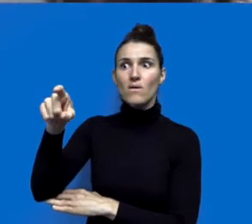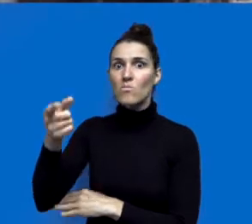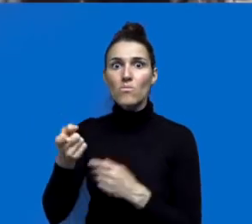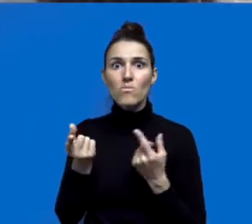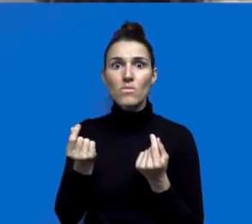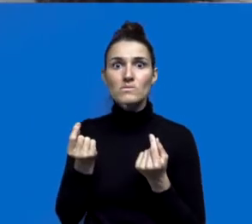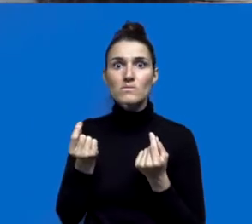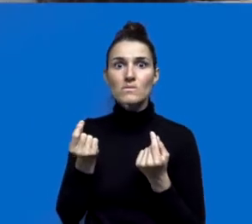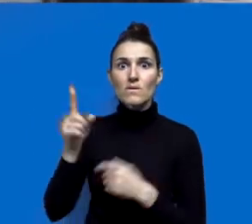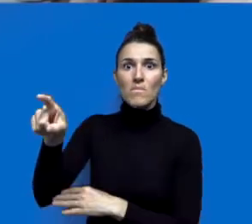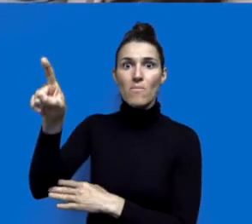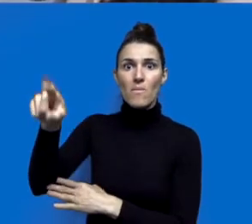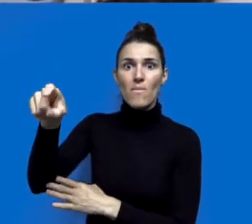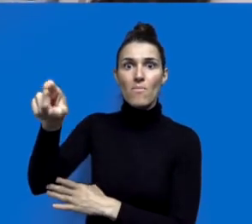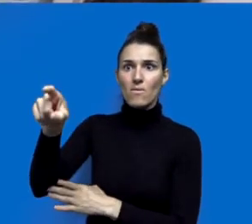Wiggle, wiggle, wiggle.